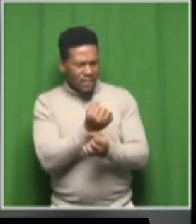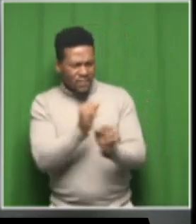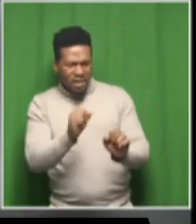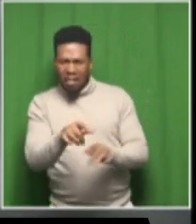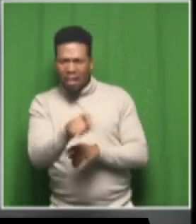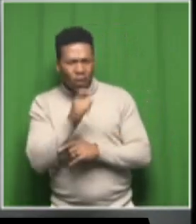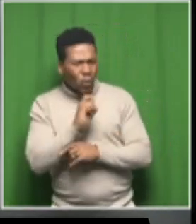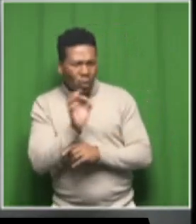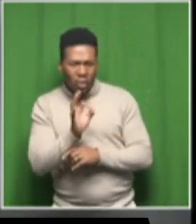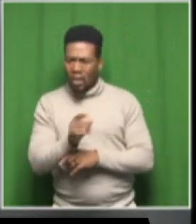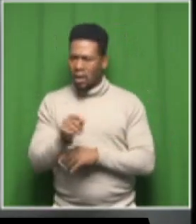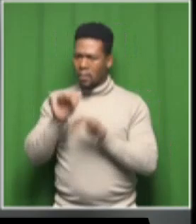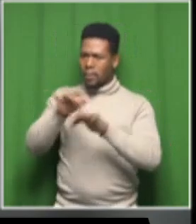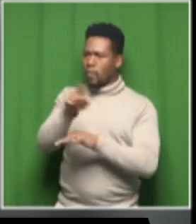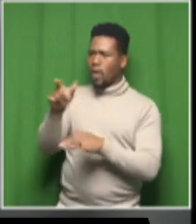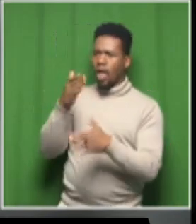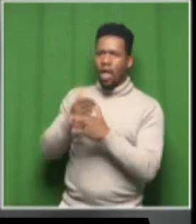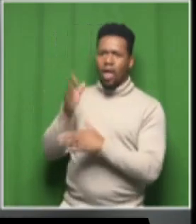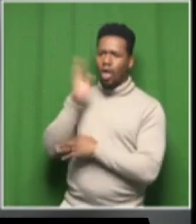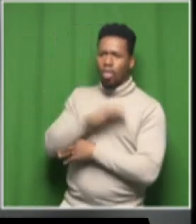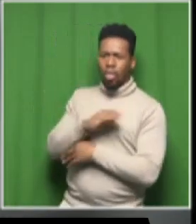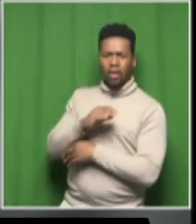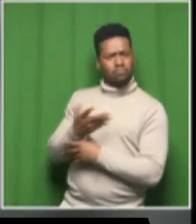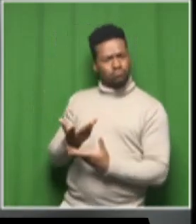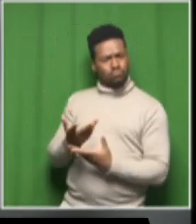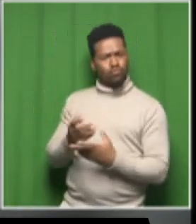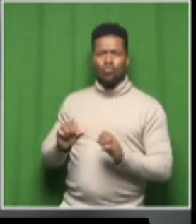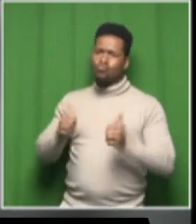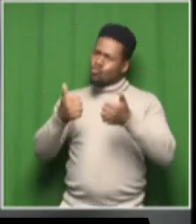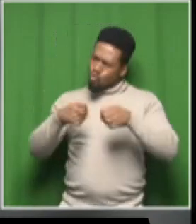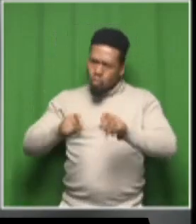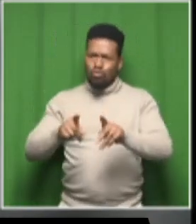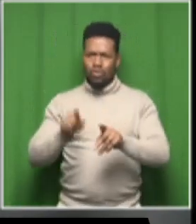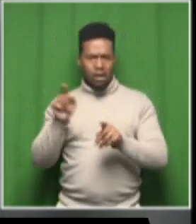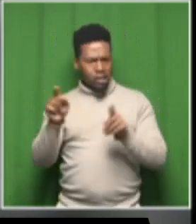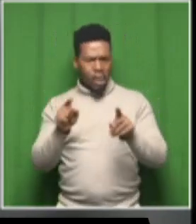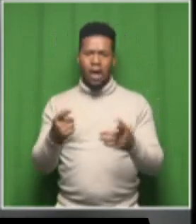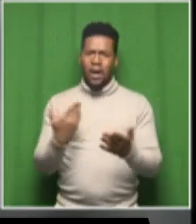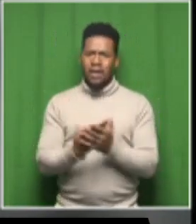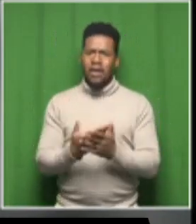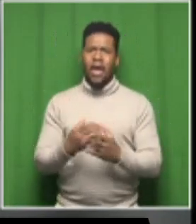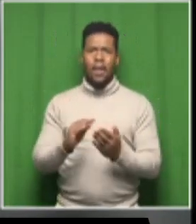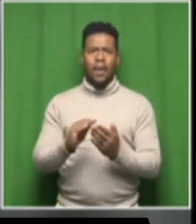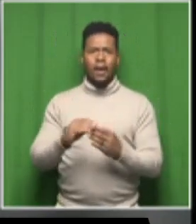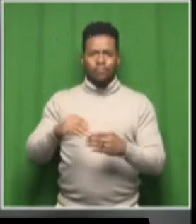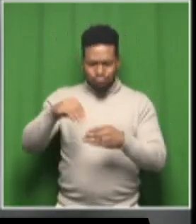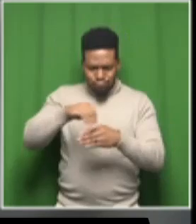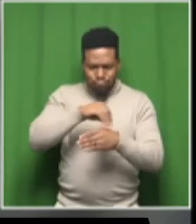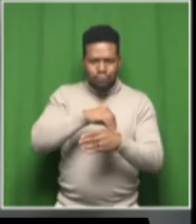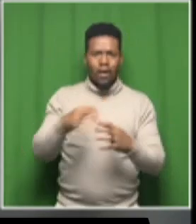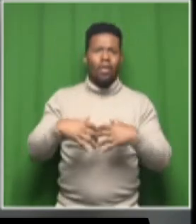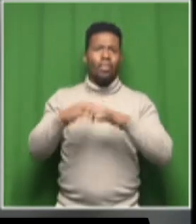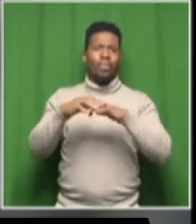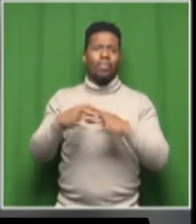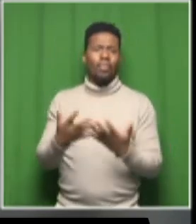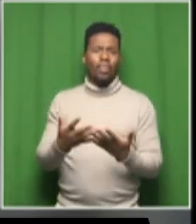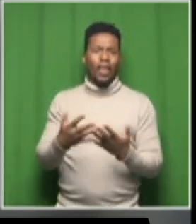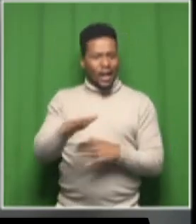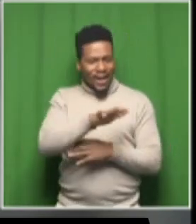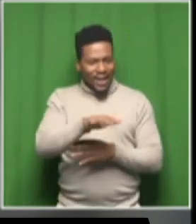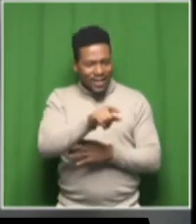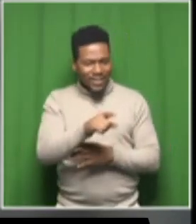untapped opportunity across urban centers where underserved communities can take unused land and convert that into